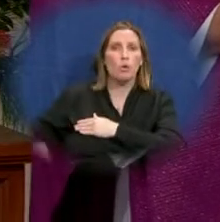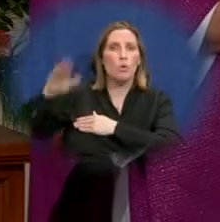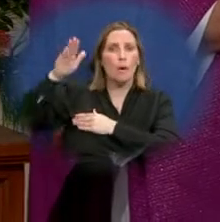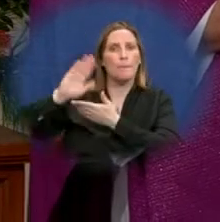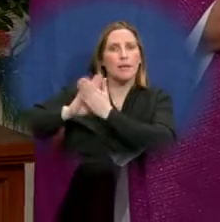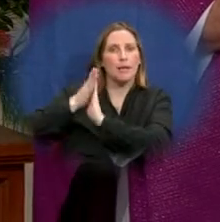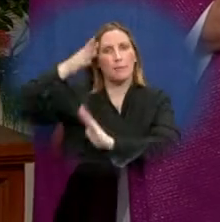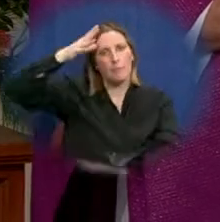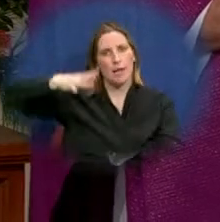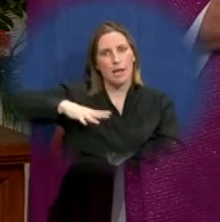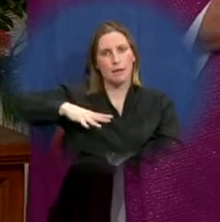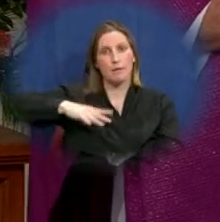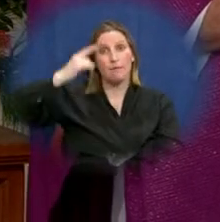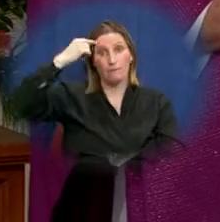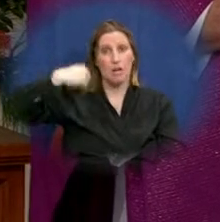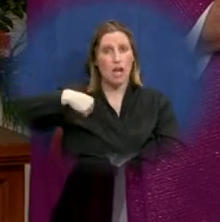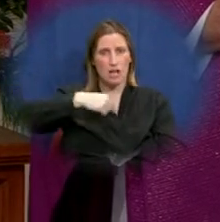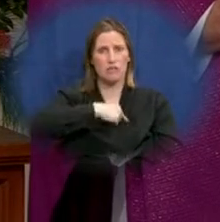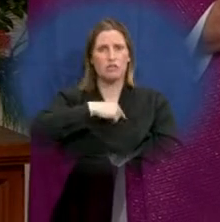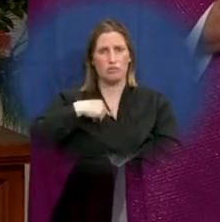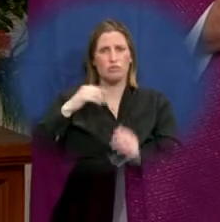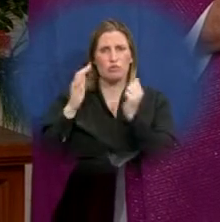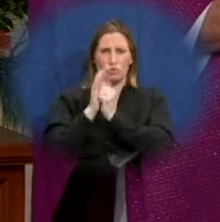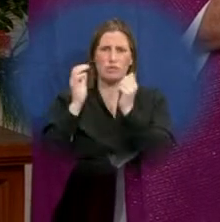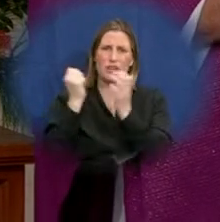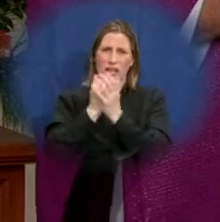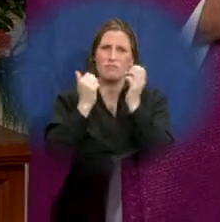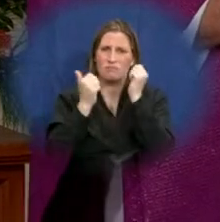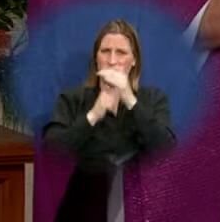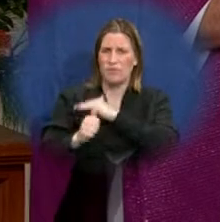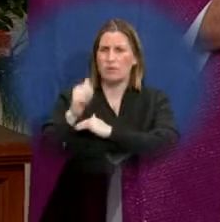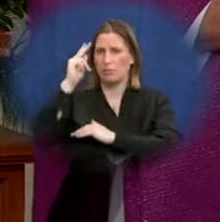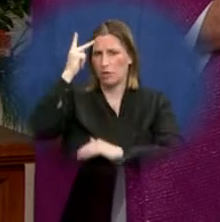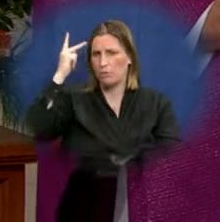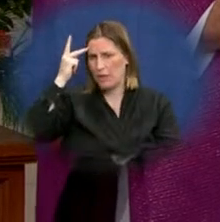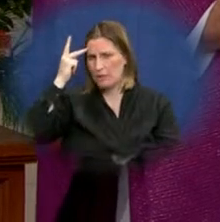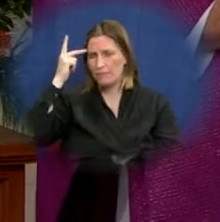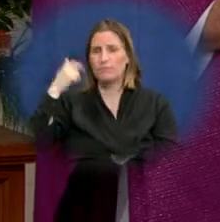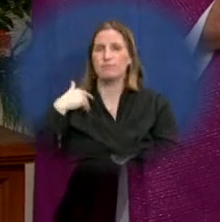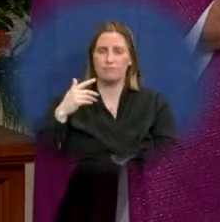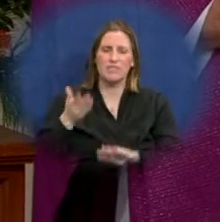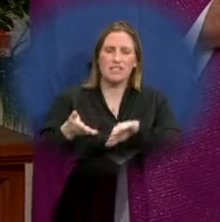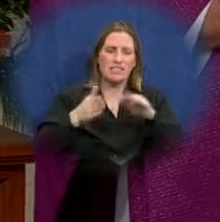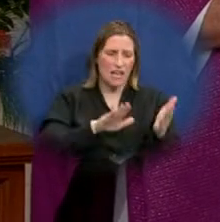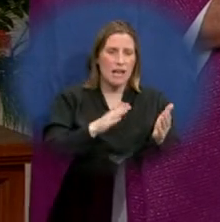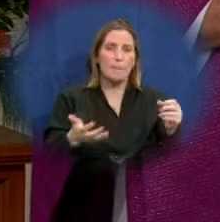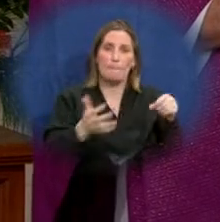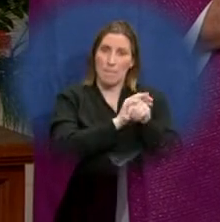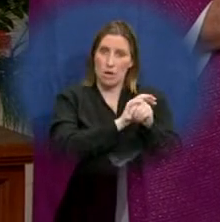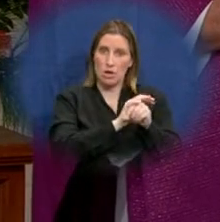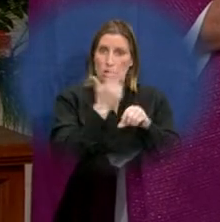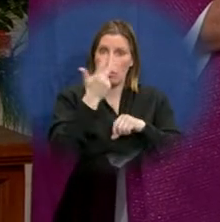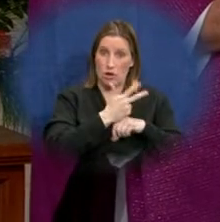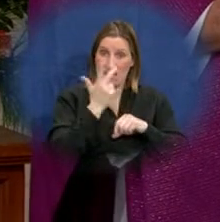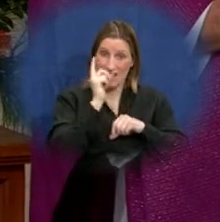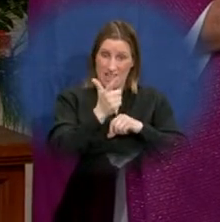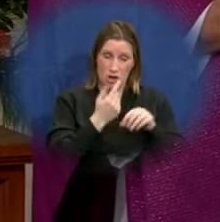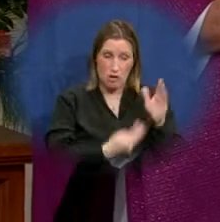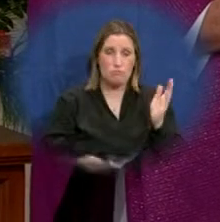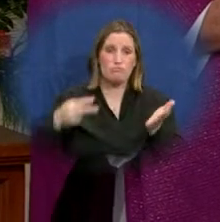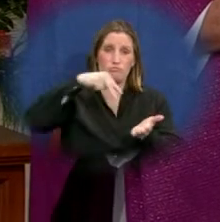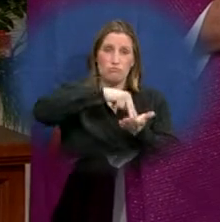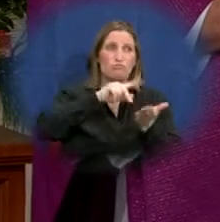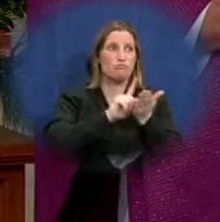man. For our sake he was crucified under Pontius Pilate. He suffered death and was buried, and rose again on the third day